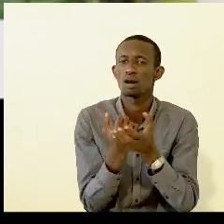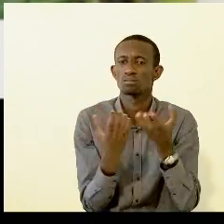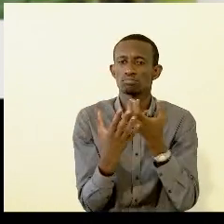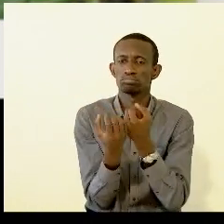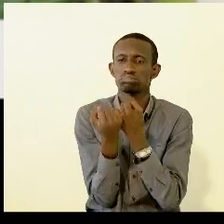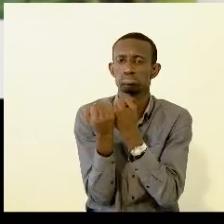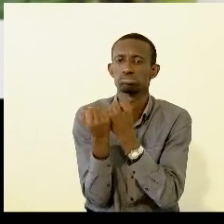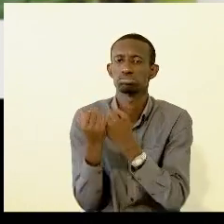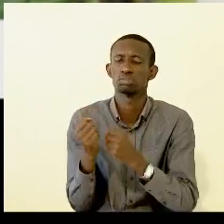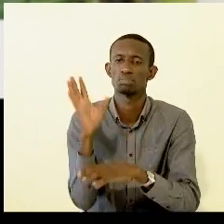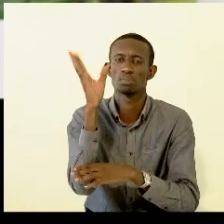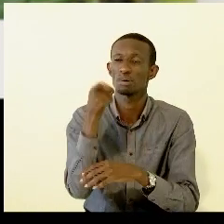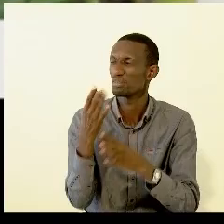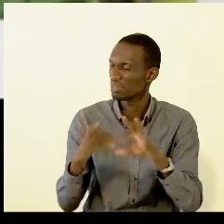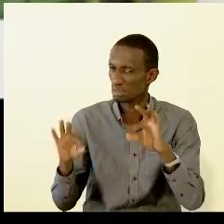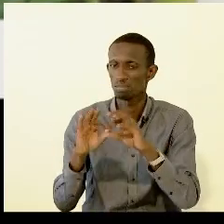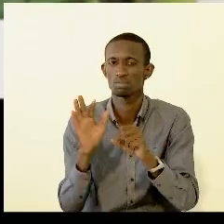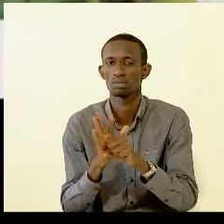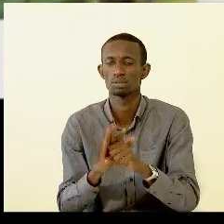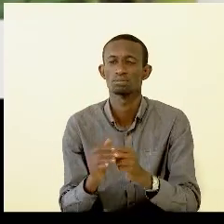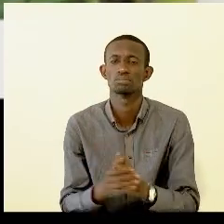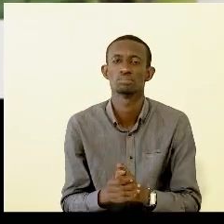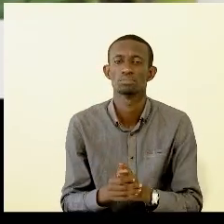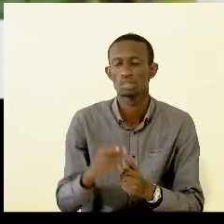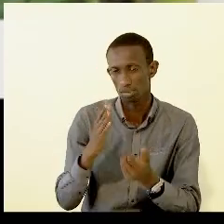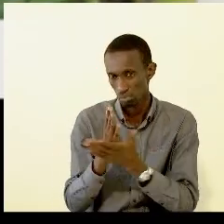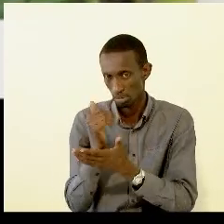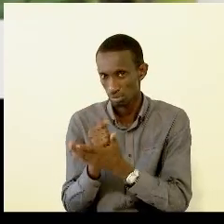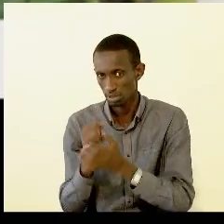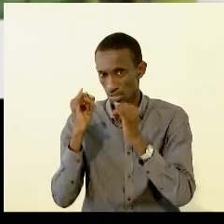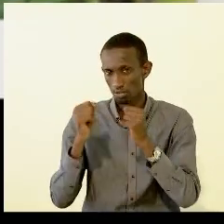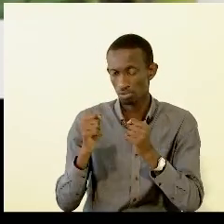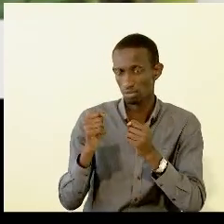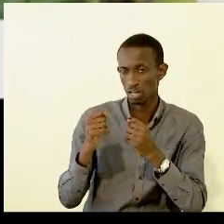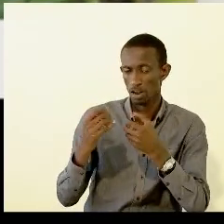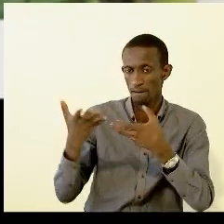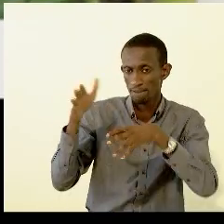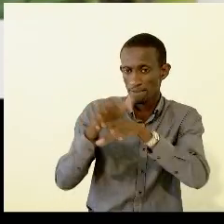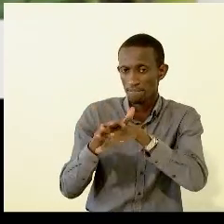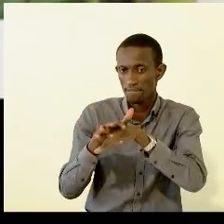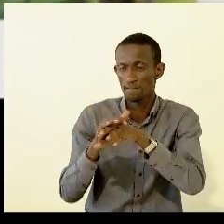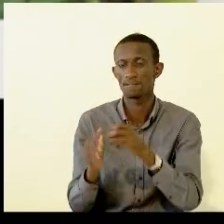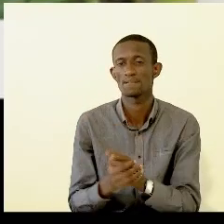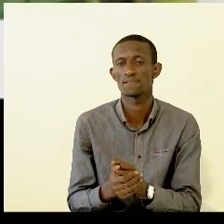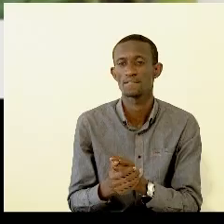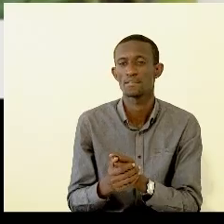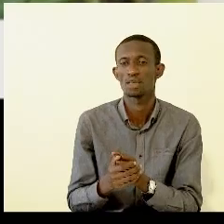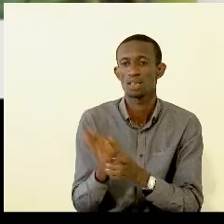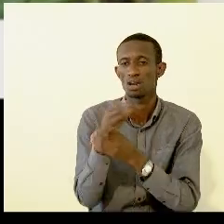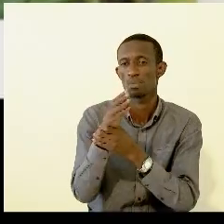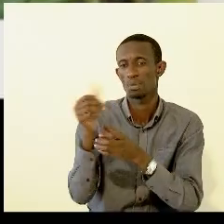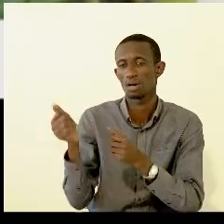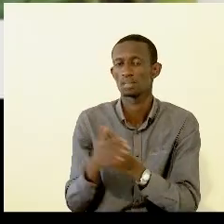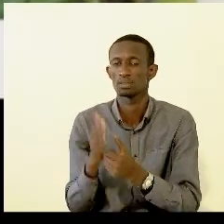trees. This is a very important adaptation because when it attaches there, that means other leaves,